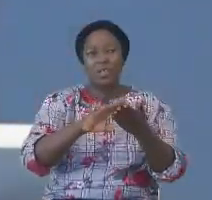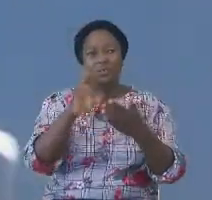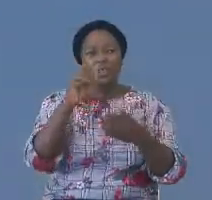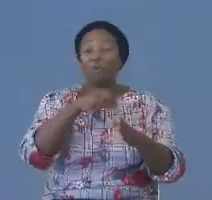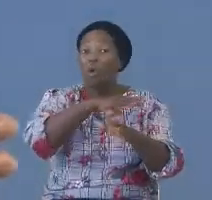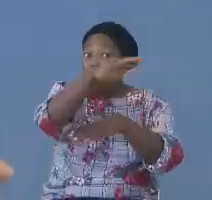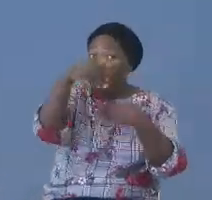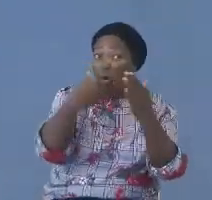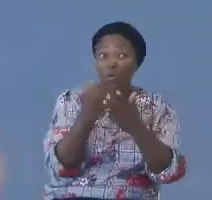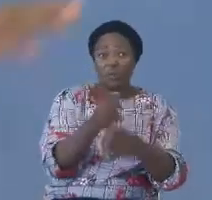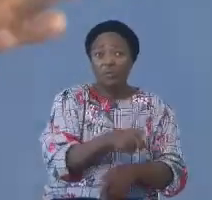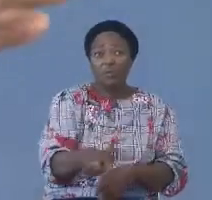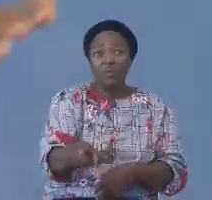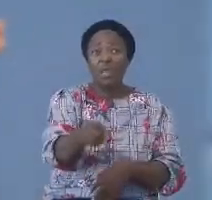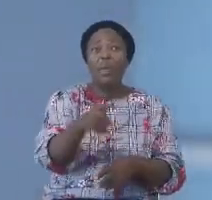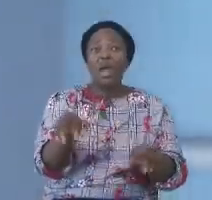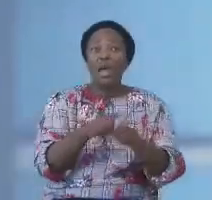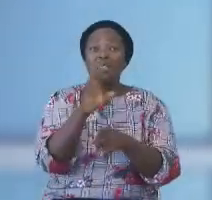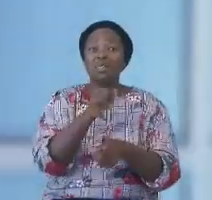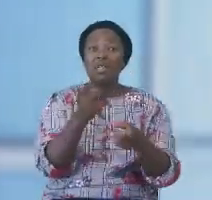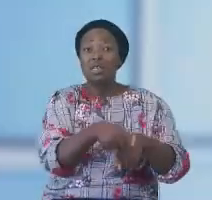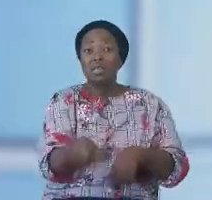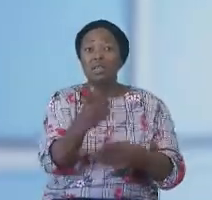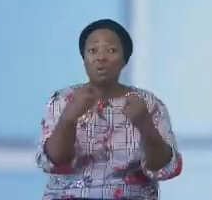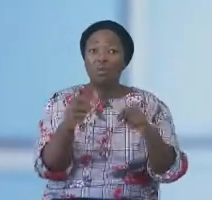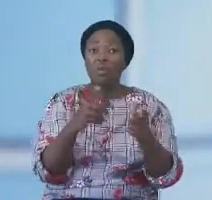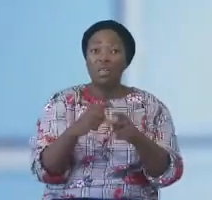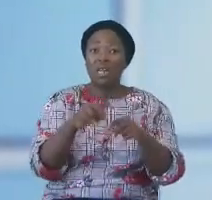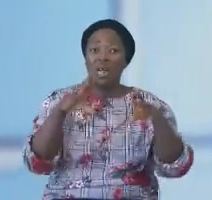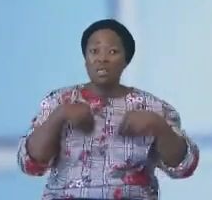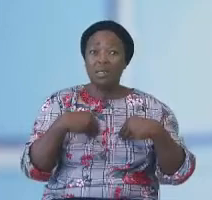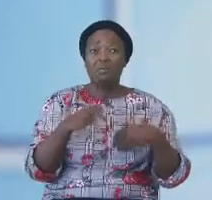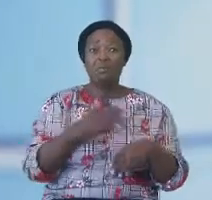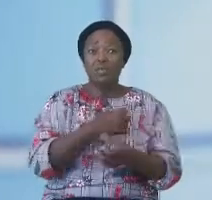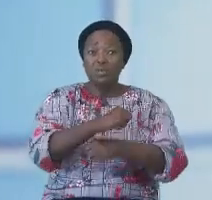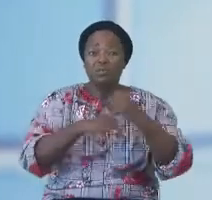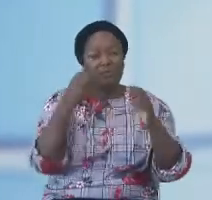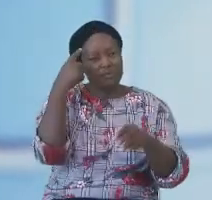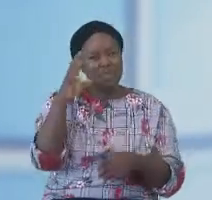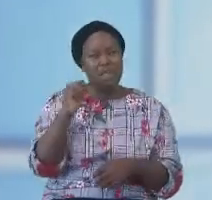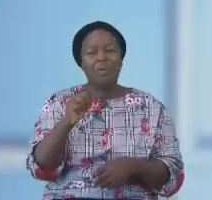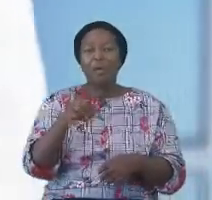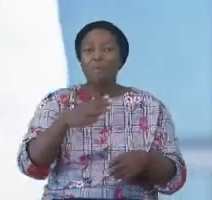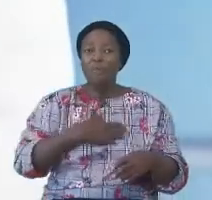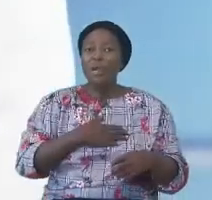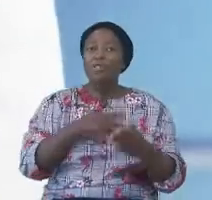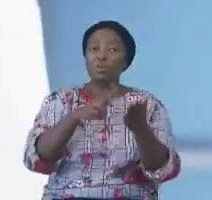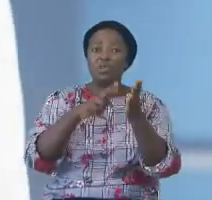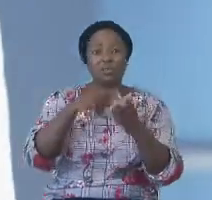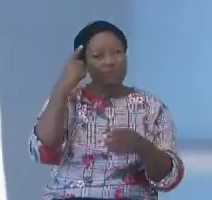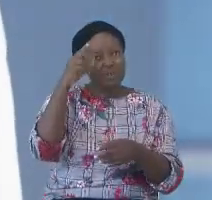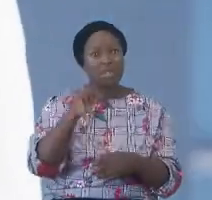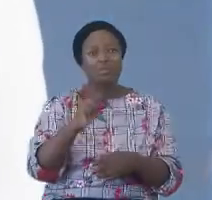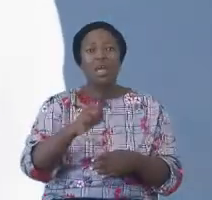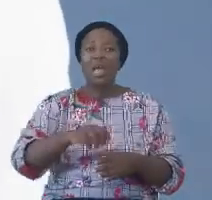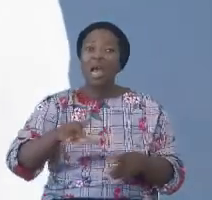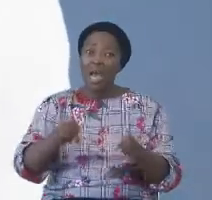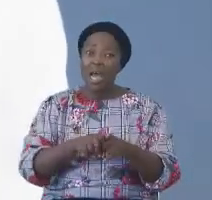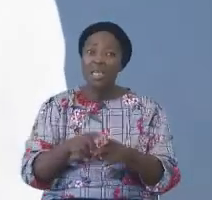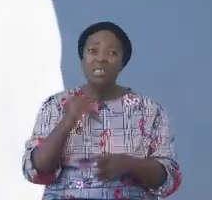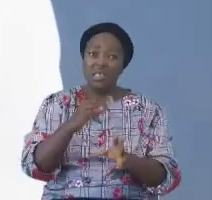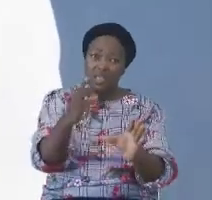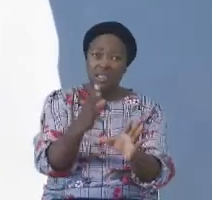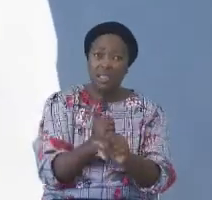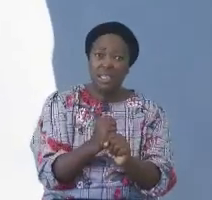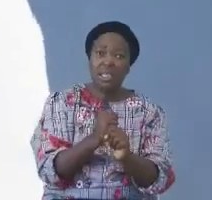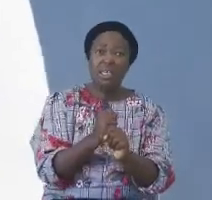father forgive them all of them as they come as they have searched my suffering